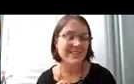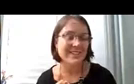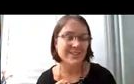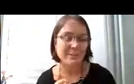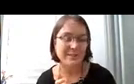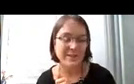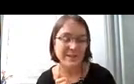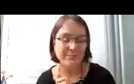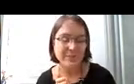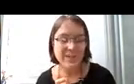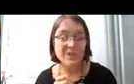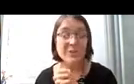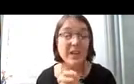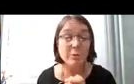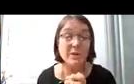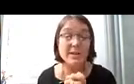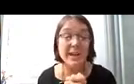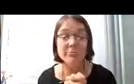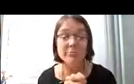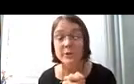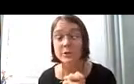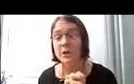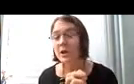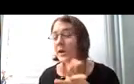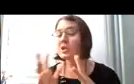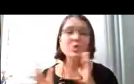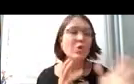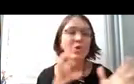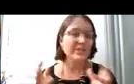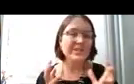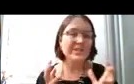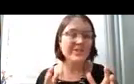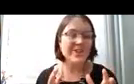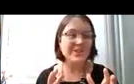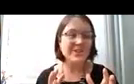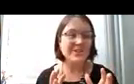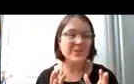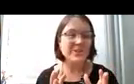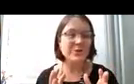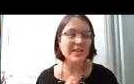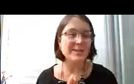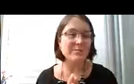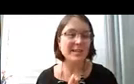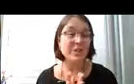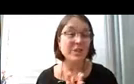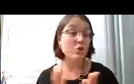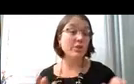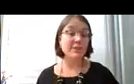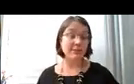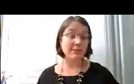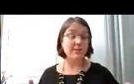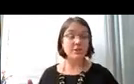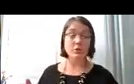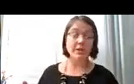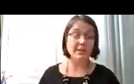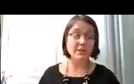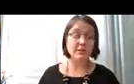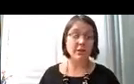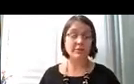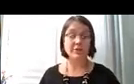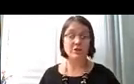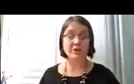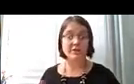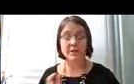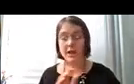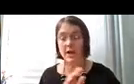Careers East Sussex website. So that was a real short introduction to the lesson plan that you could deliver to your Key